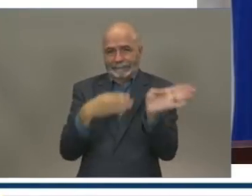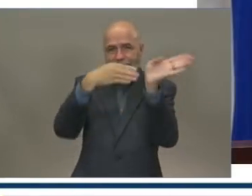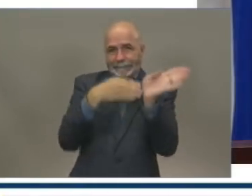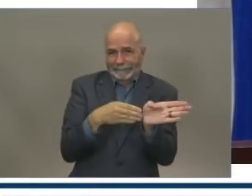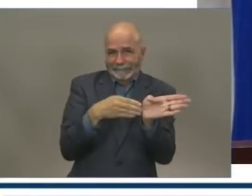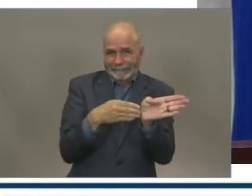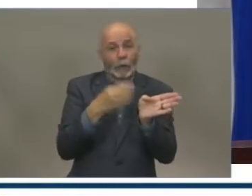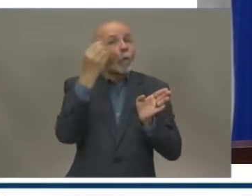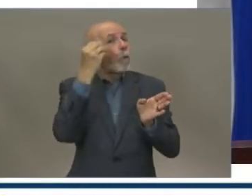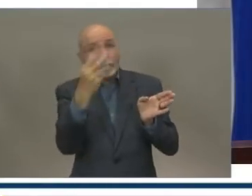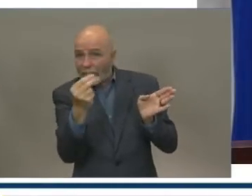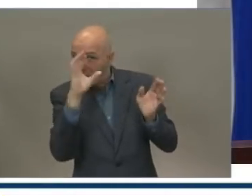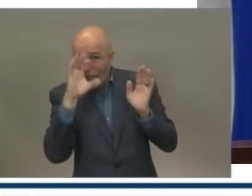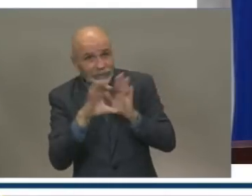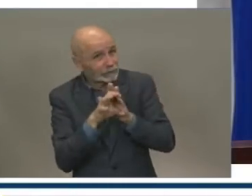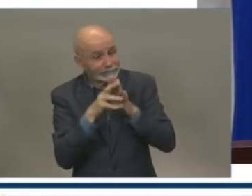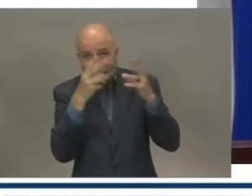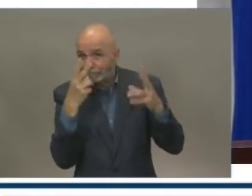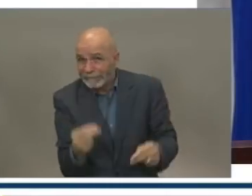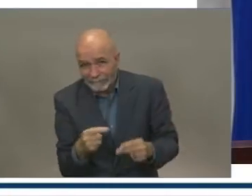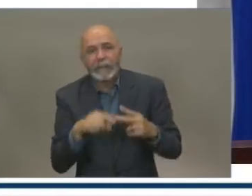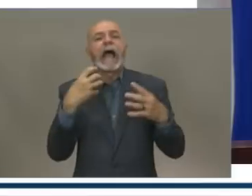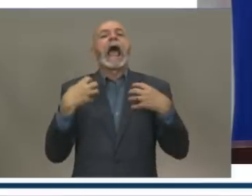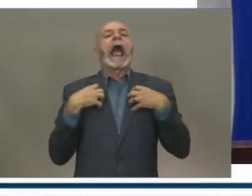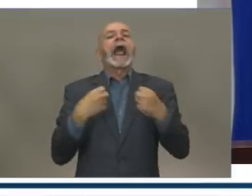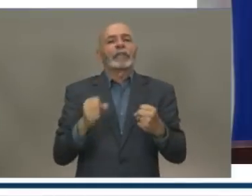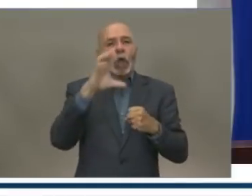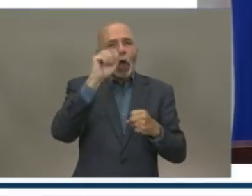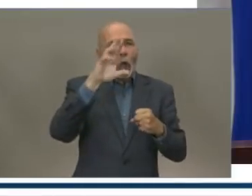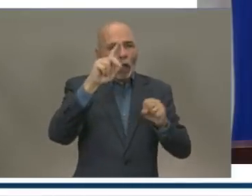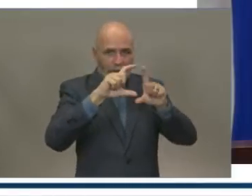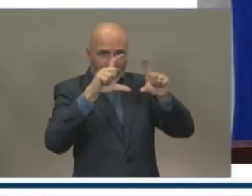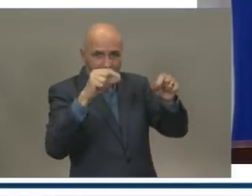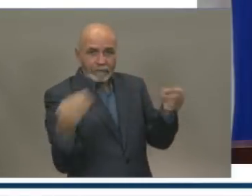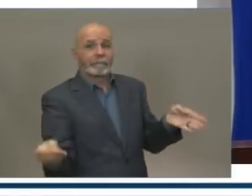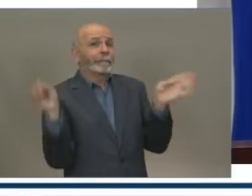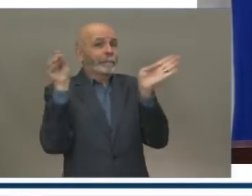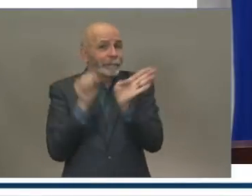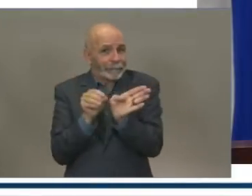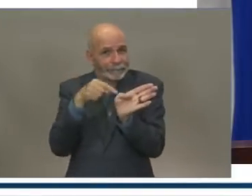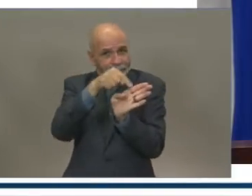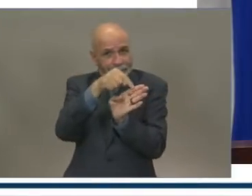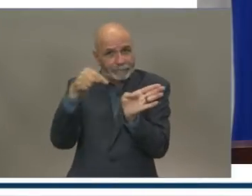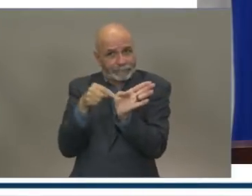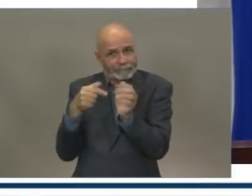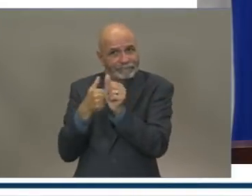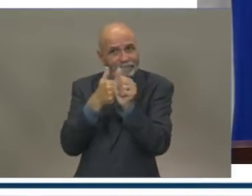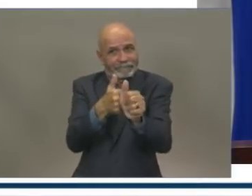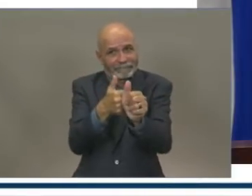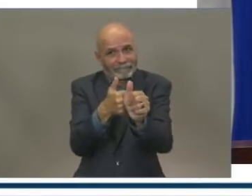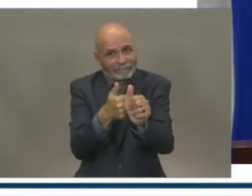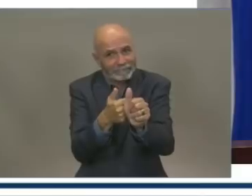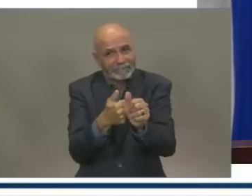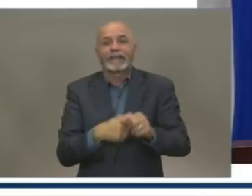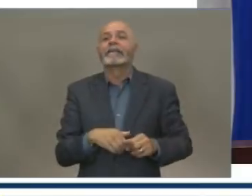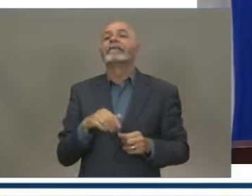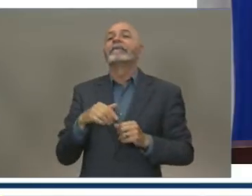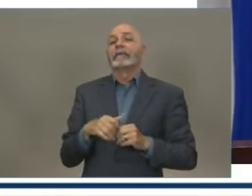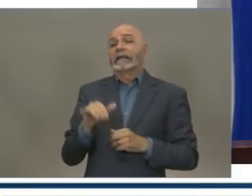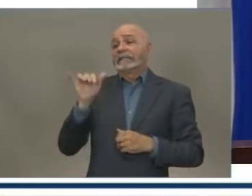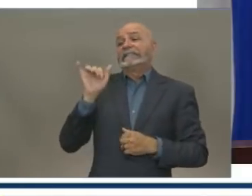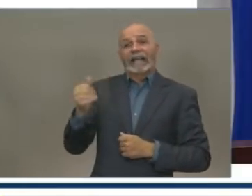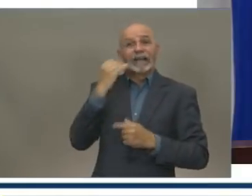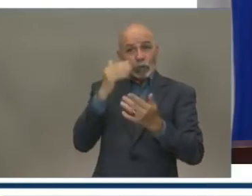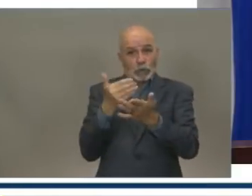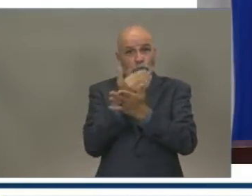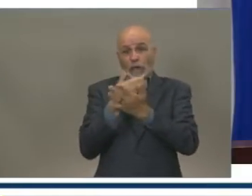a health card can also be used. Having said that, the new version with the QR code is preferable,